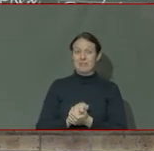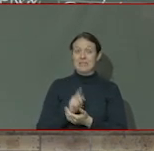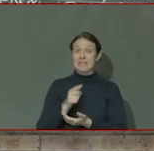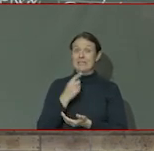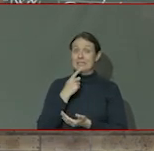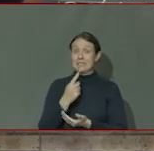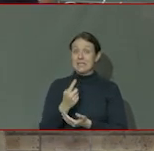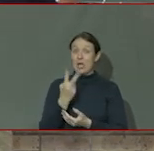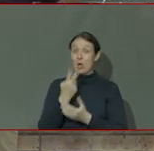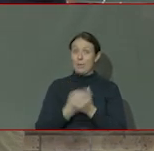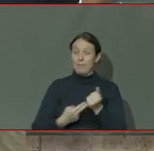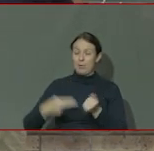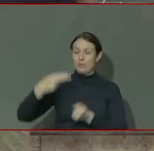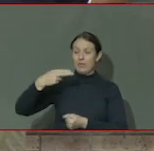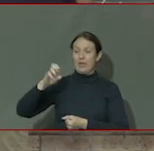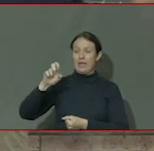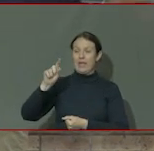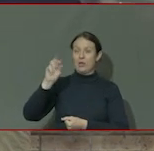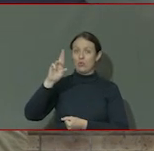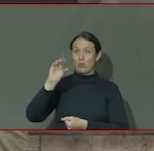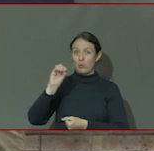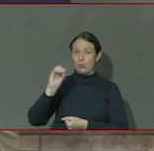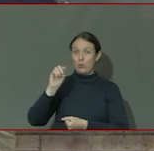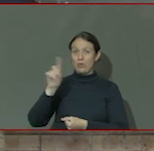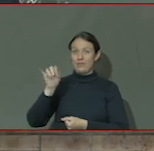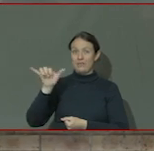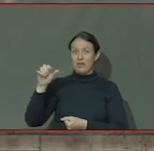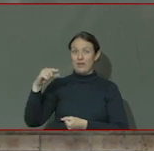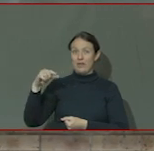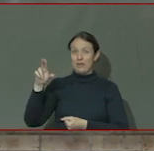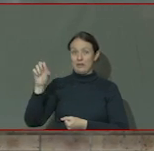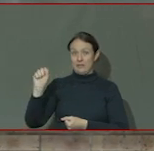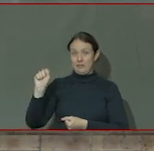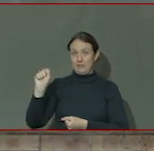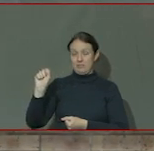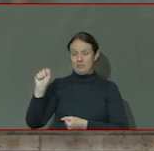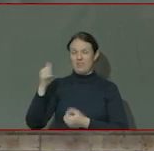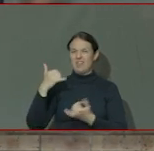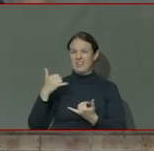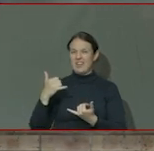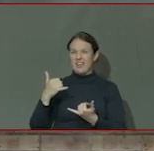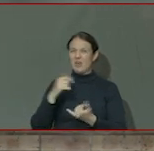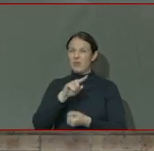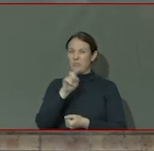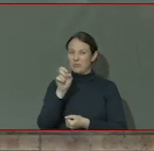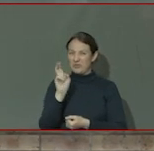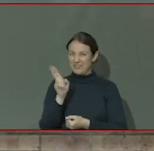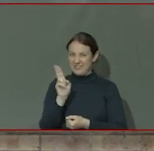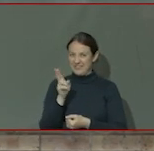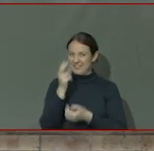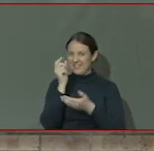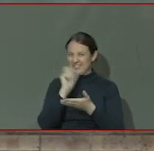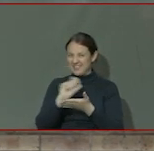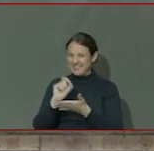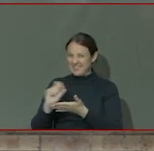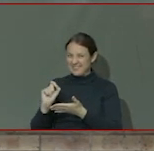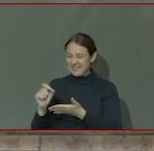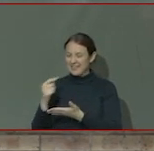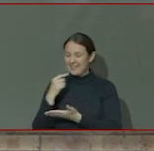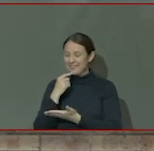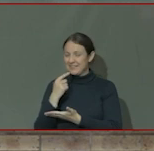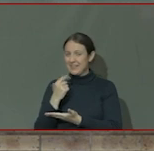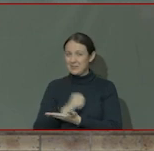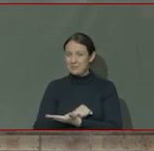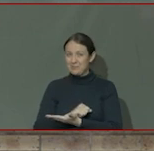both heterozygous. Let's just quickly summarize the question here. The question